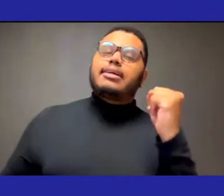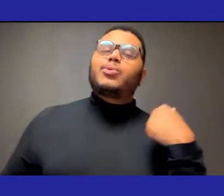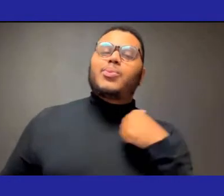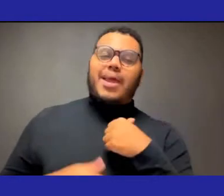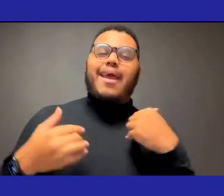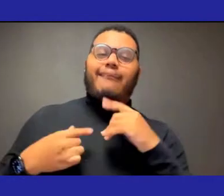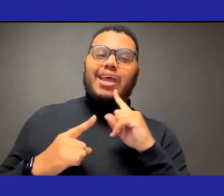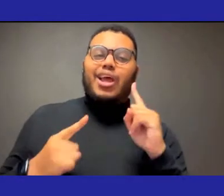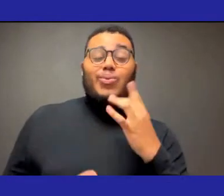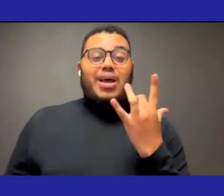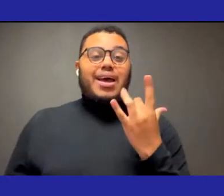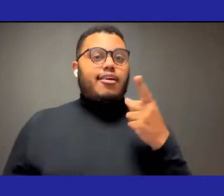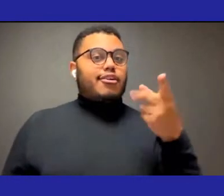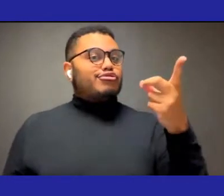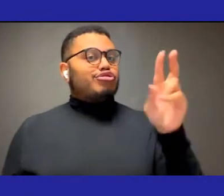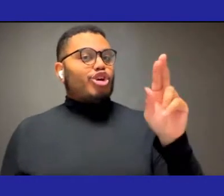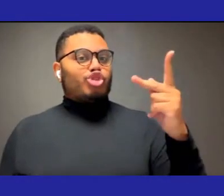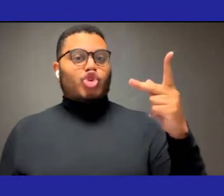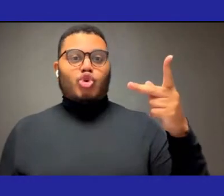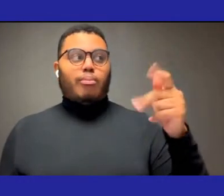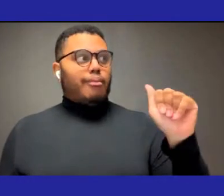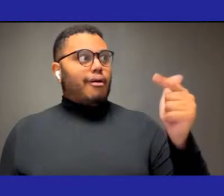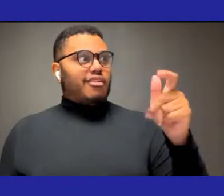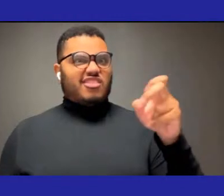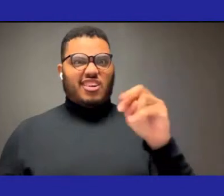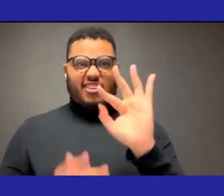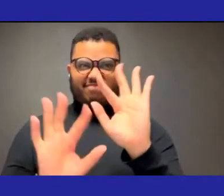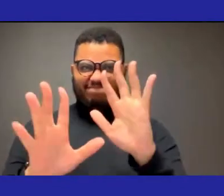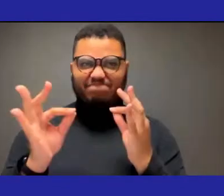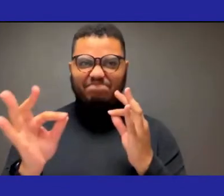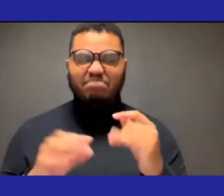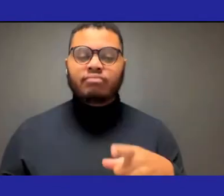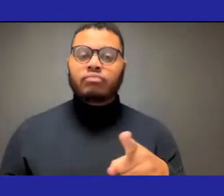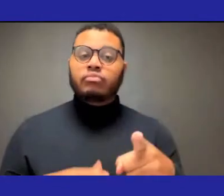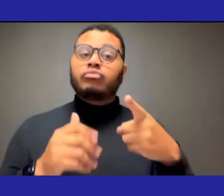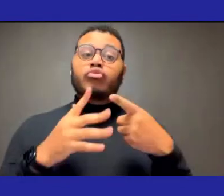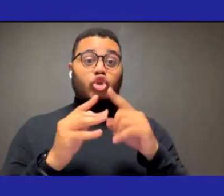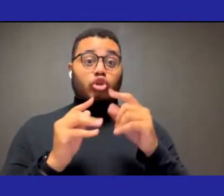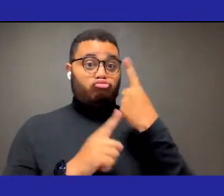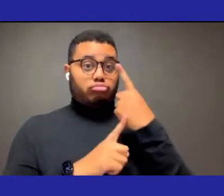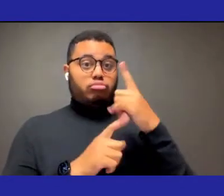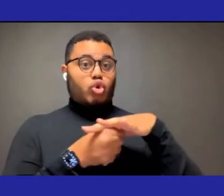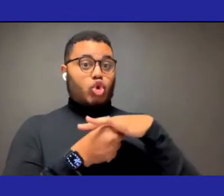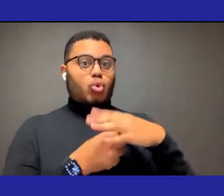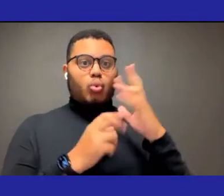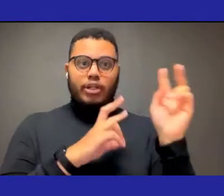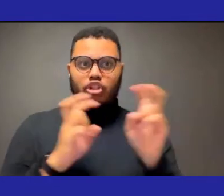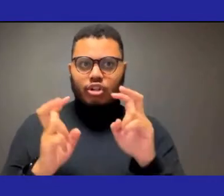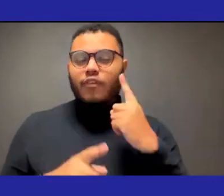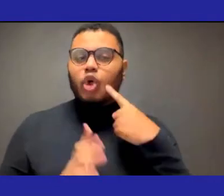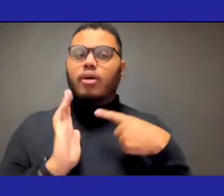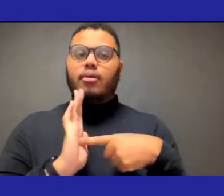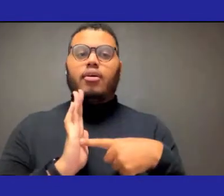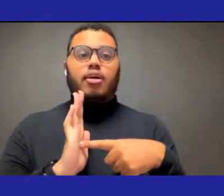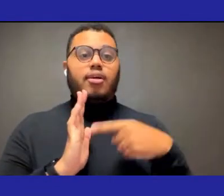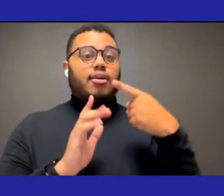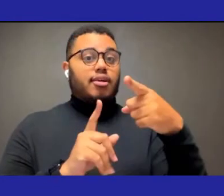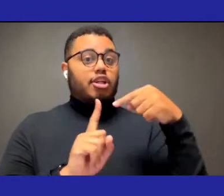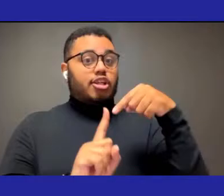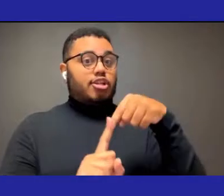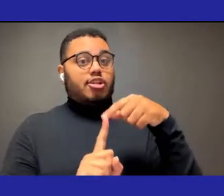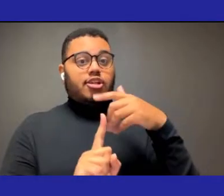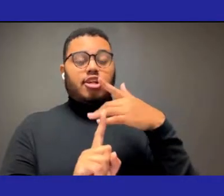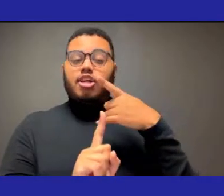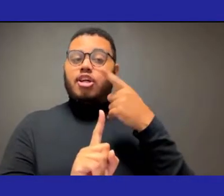Dr. Pagan, it starts with understanding local issues. For example, it's geographic location of where